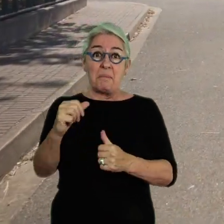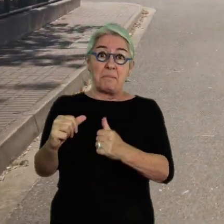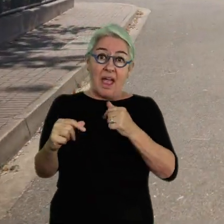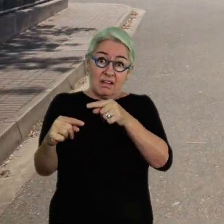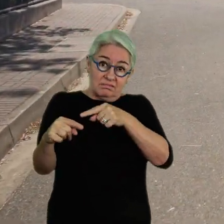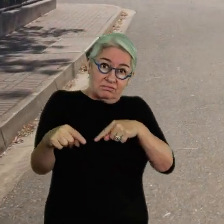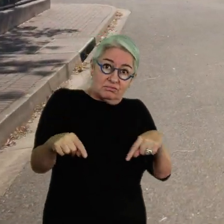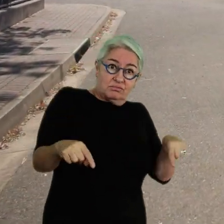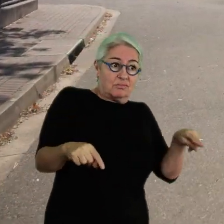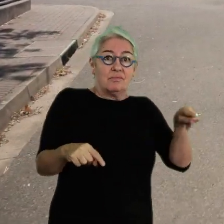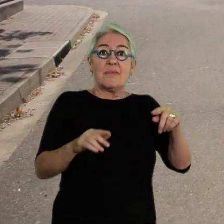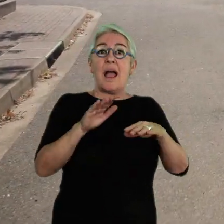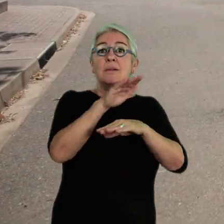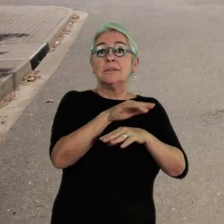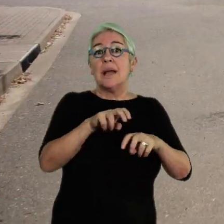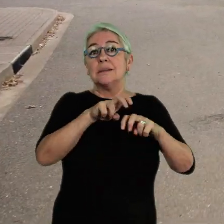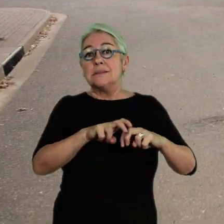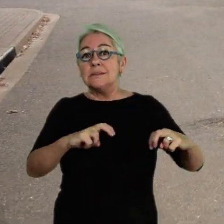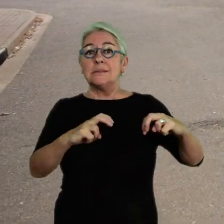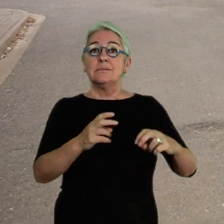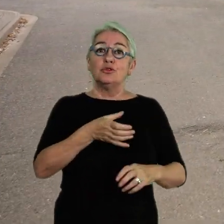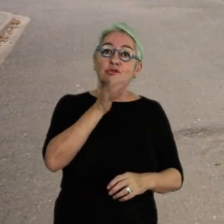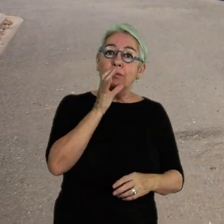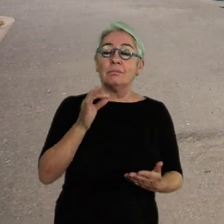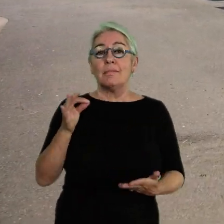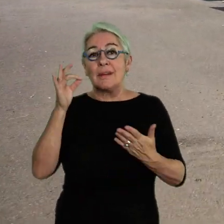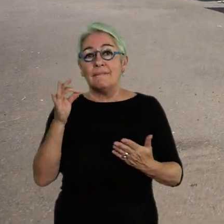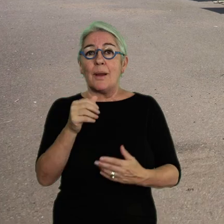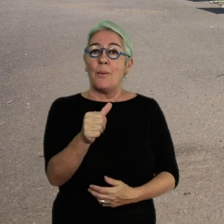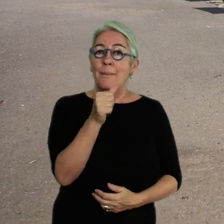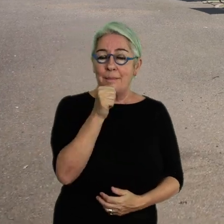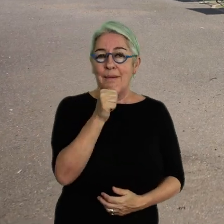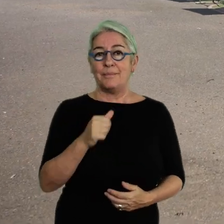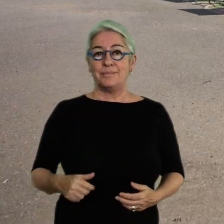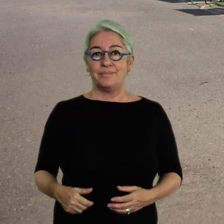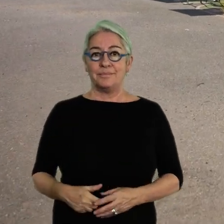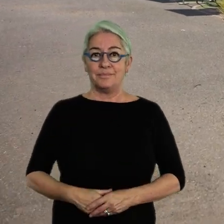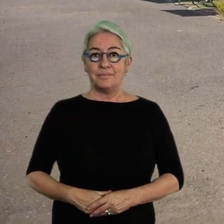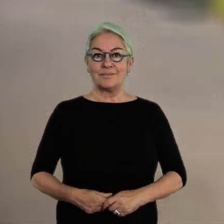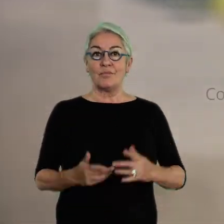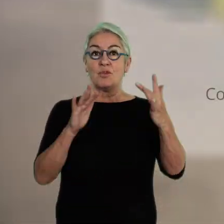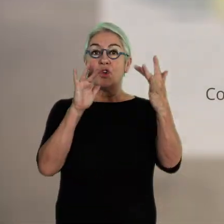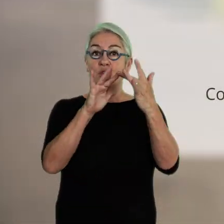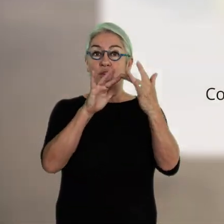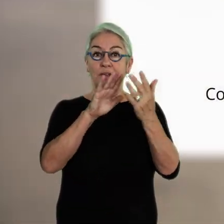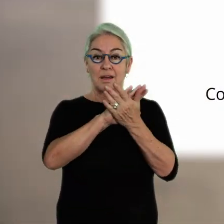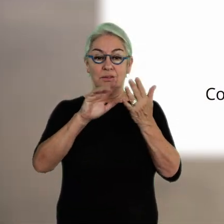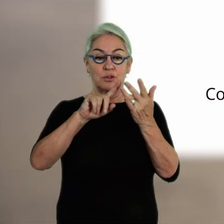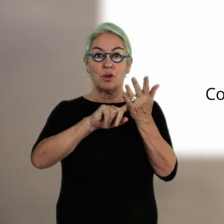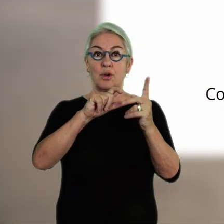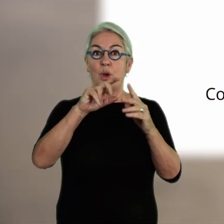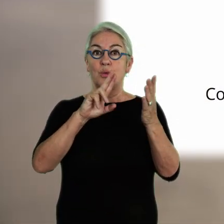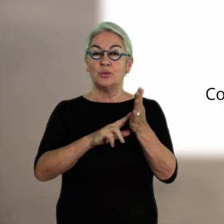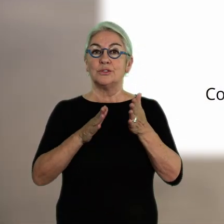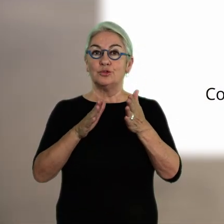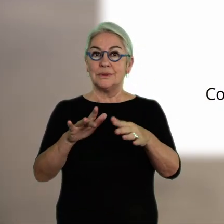You can also head back around to the outdoor area to visit the seating area or order from the cafe or bar. You can contact Holden Street